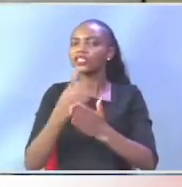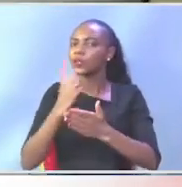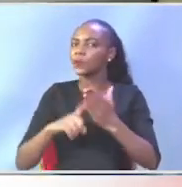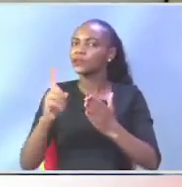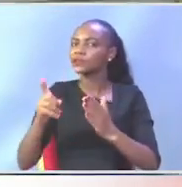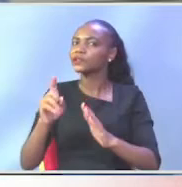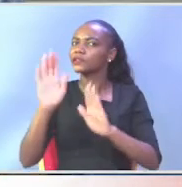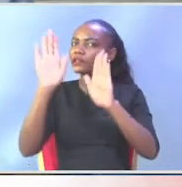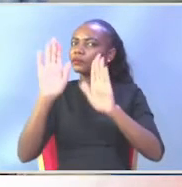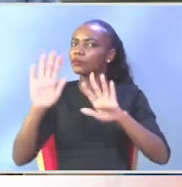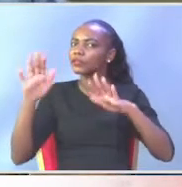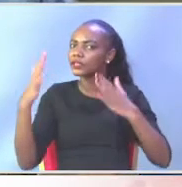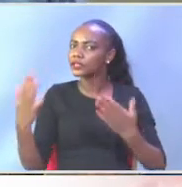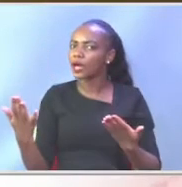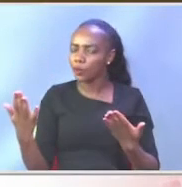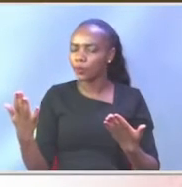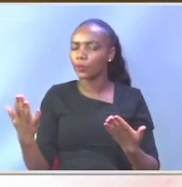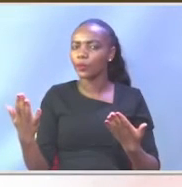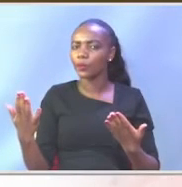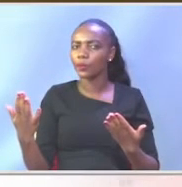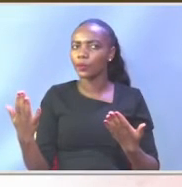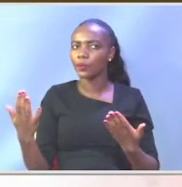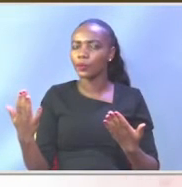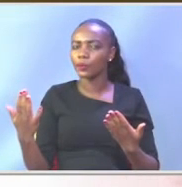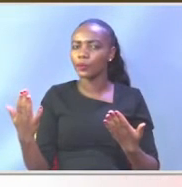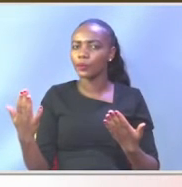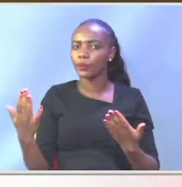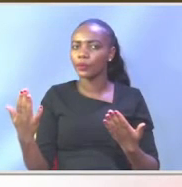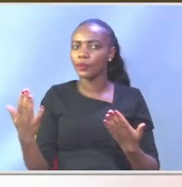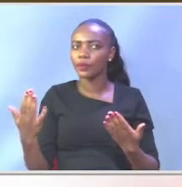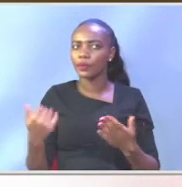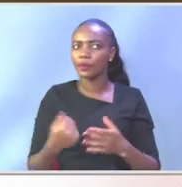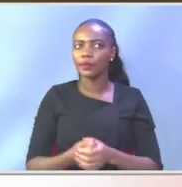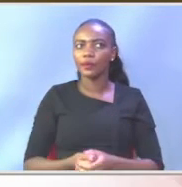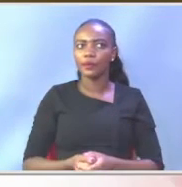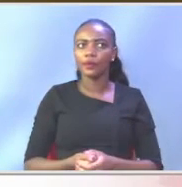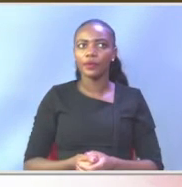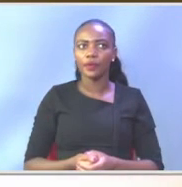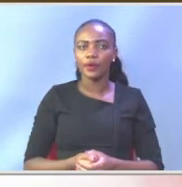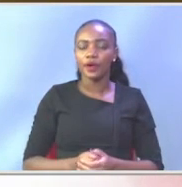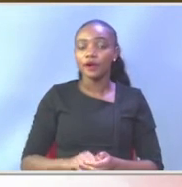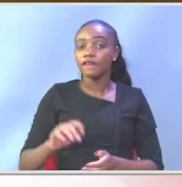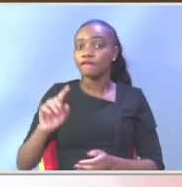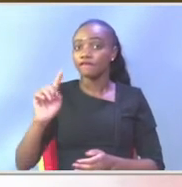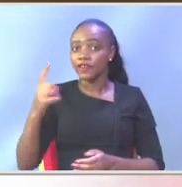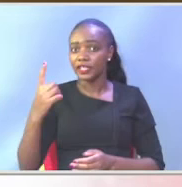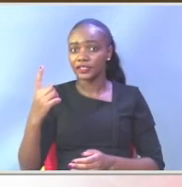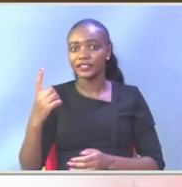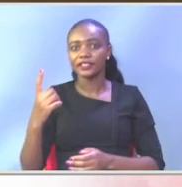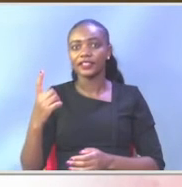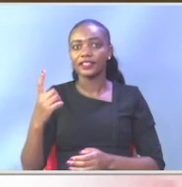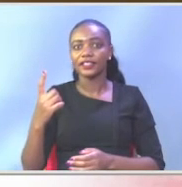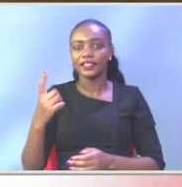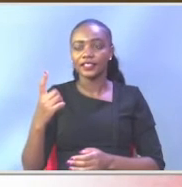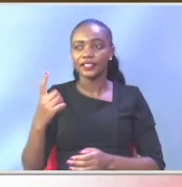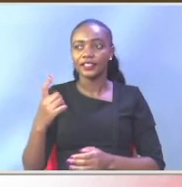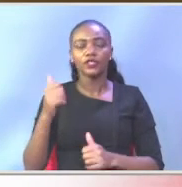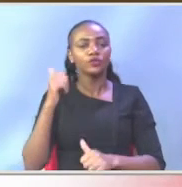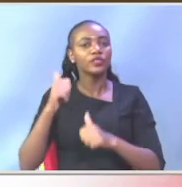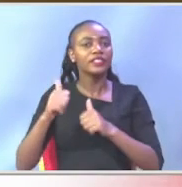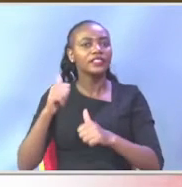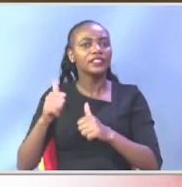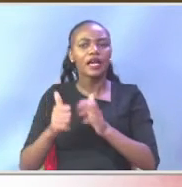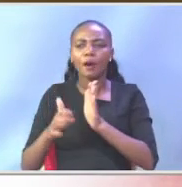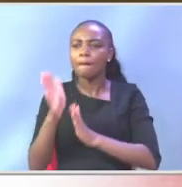yake. Advantage of the procedures is for the patient is to have unplanned sex. He can do sex anytime, any